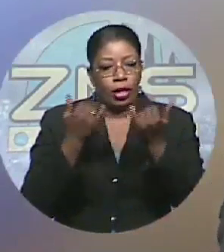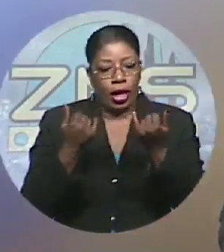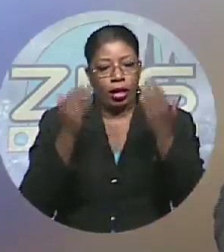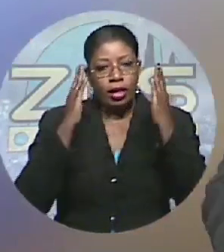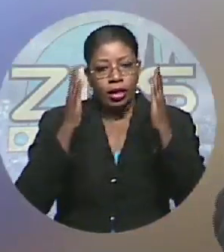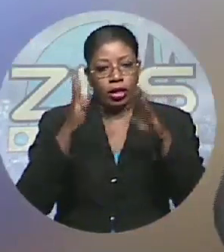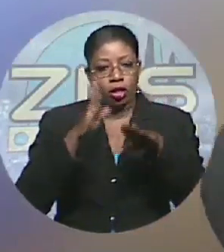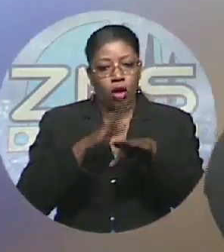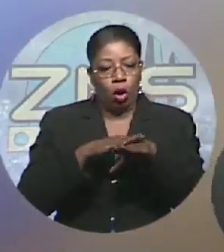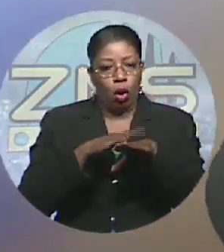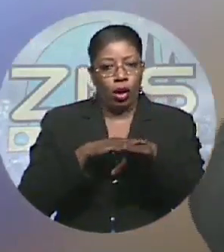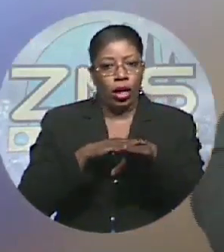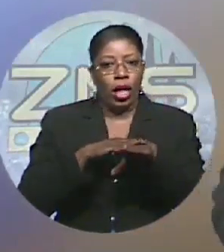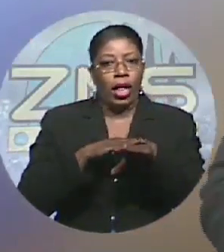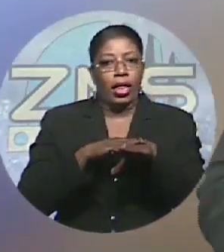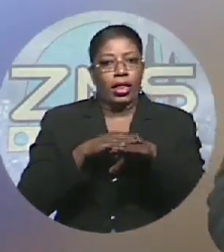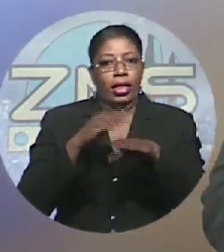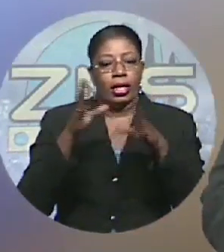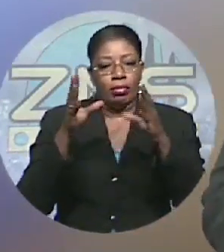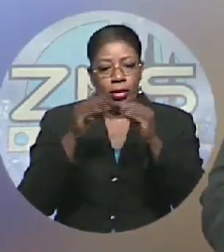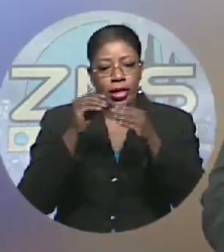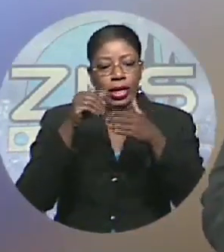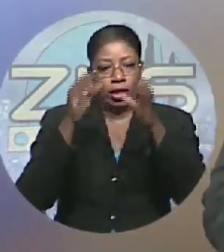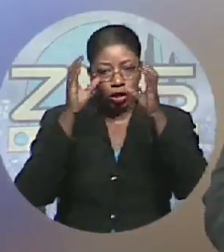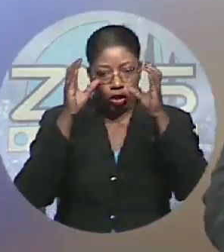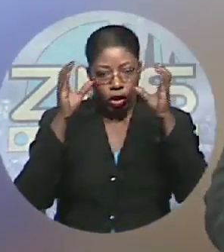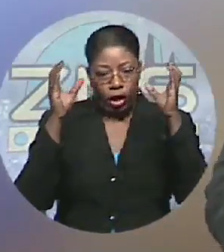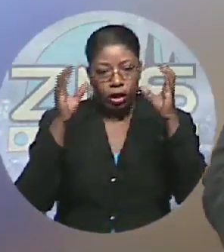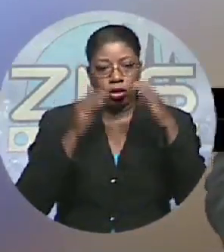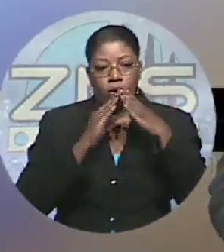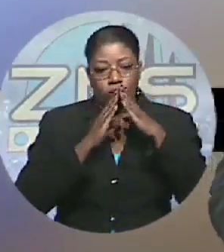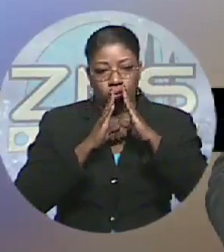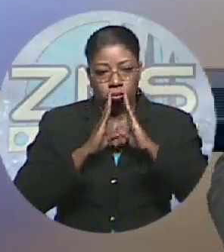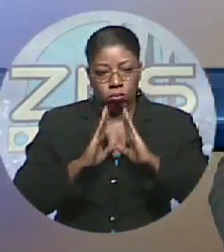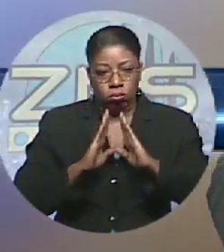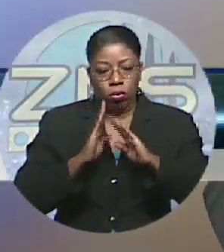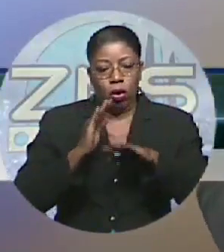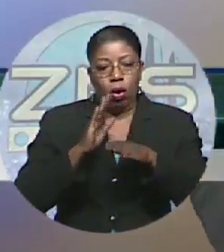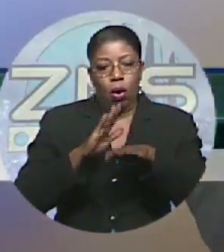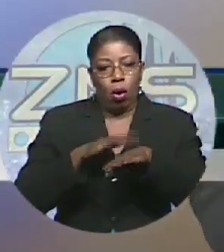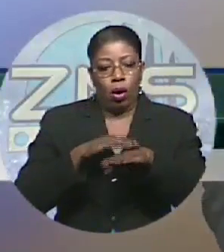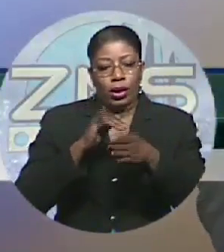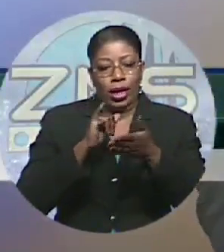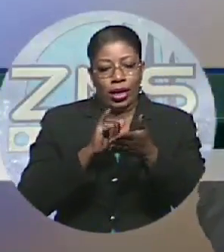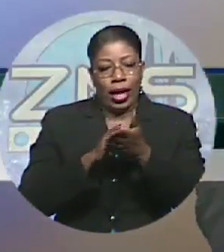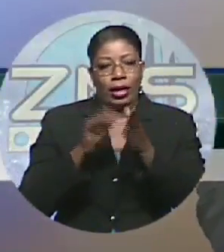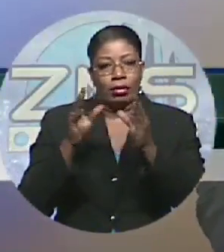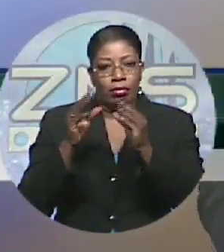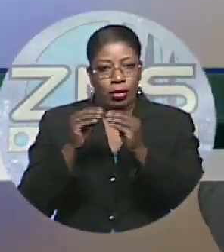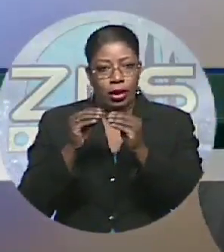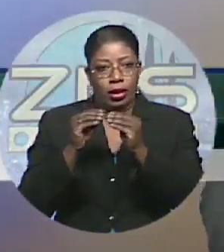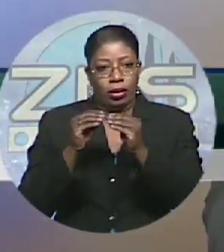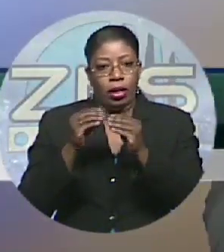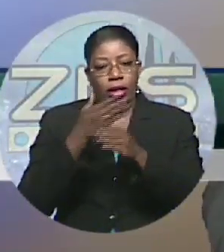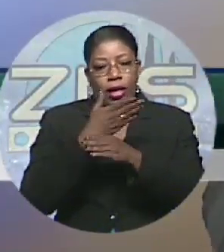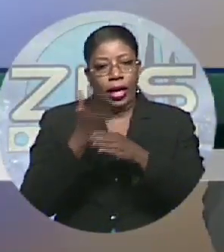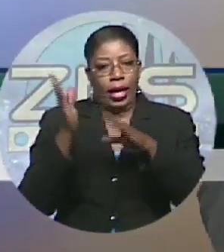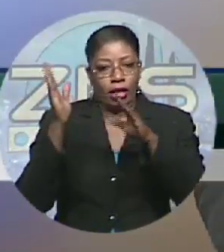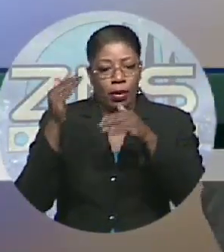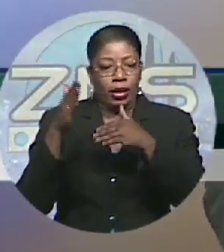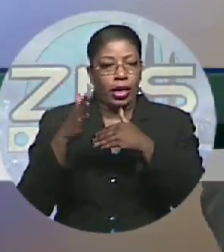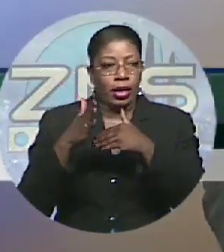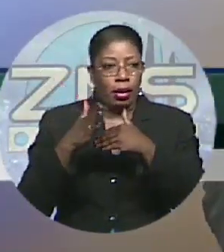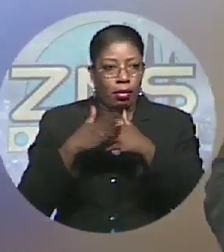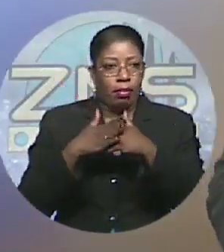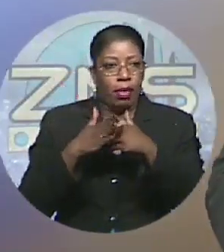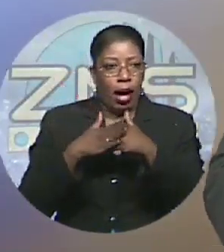on that meeting in China, and mum's still the word with regards to those talks in China. The team is expected back in the morning. Minister Halkitis did not comment on how